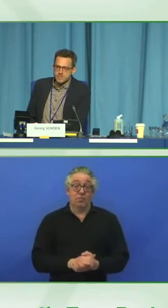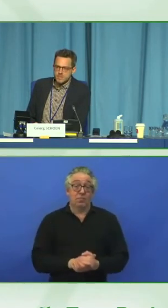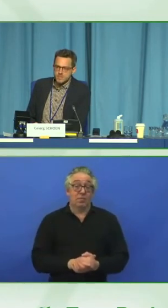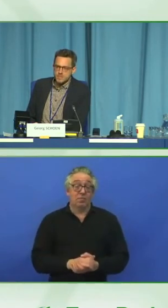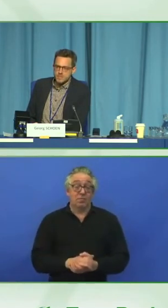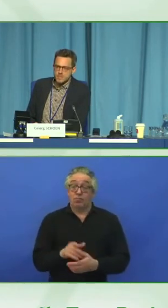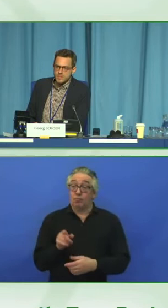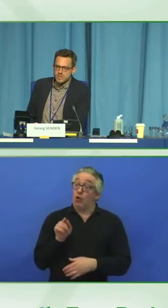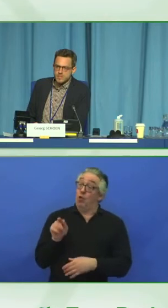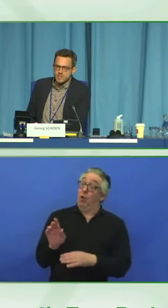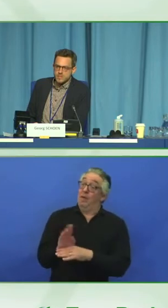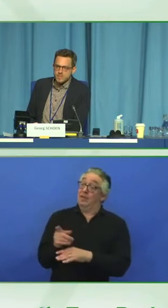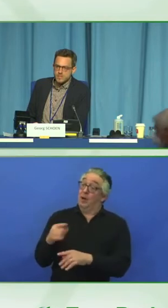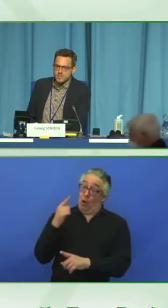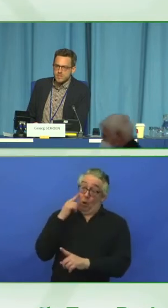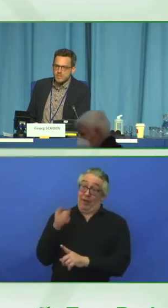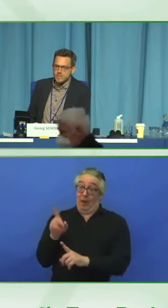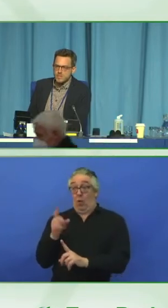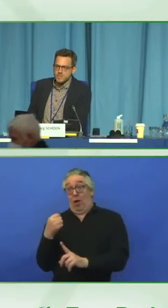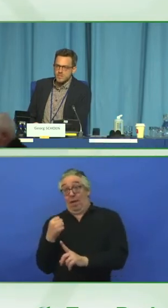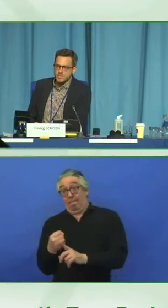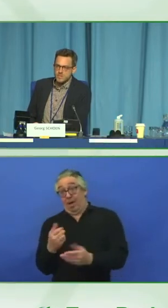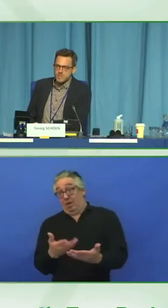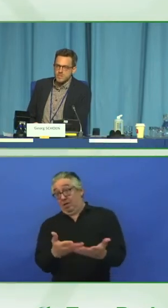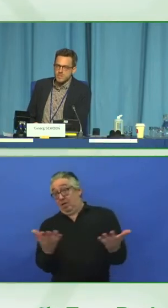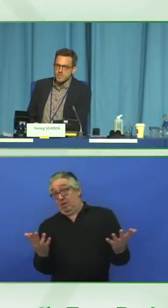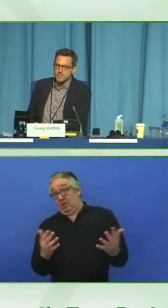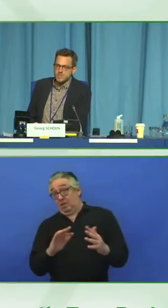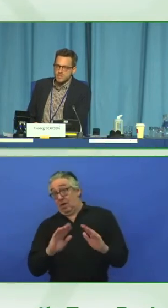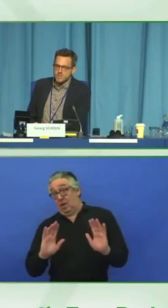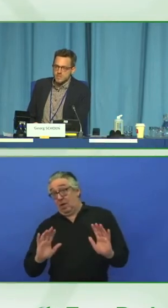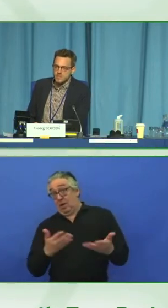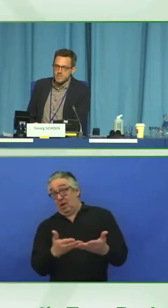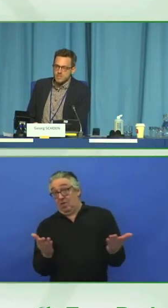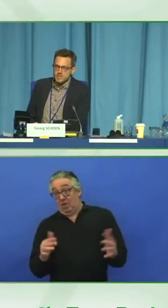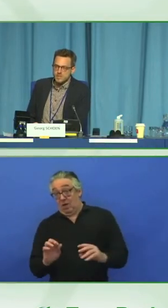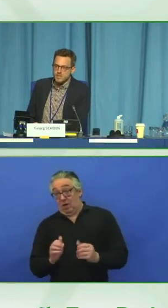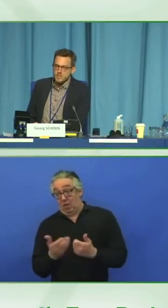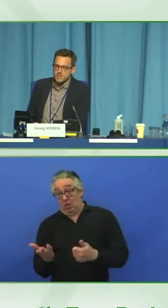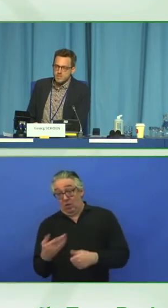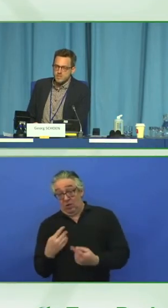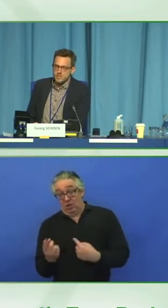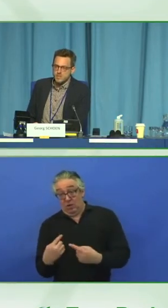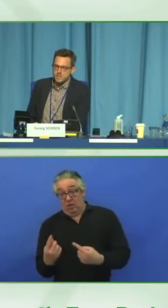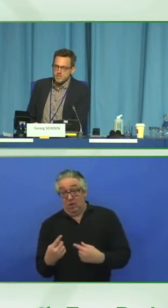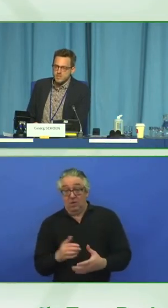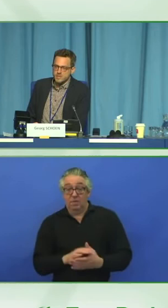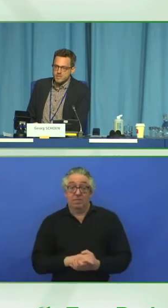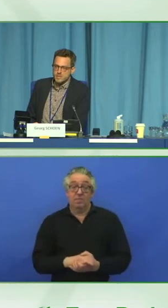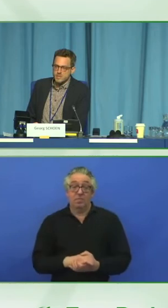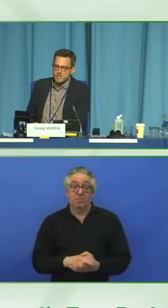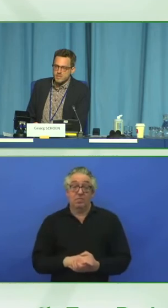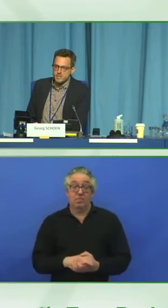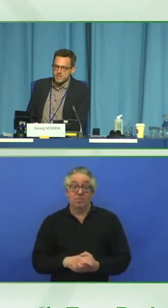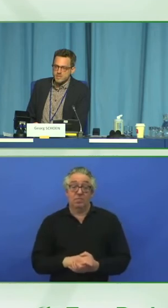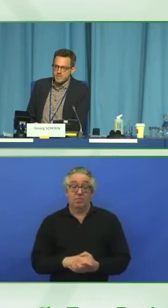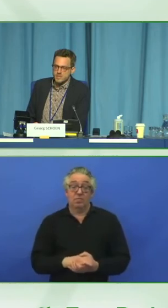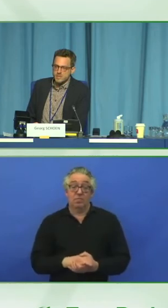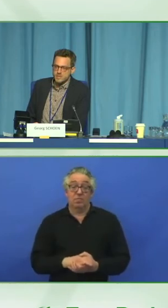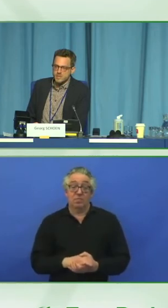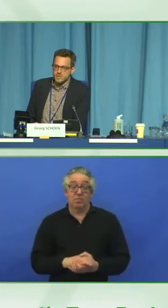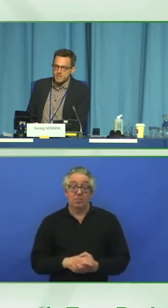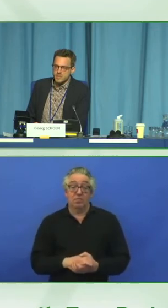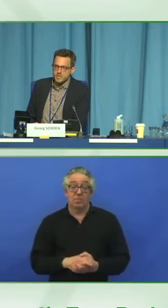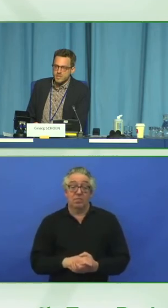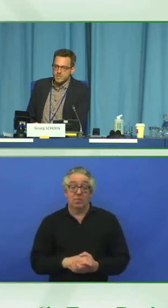two different jobs. Because like Ankita said, a lot of things, entities are run on passion, and then converting their passion